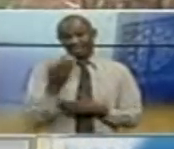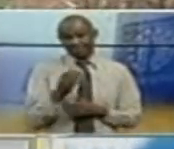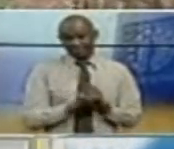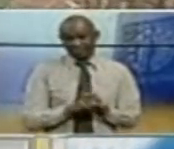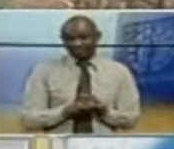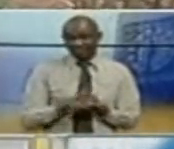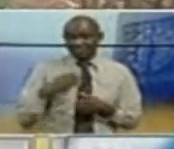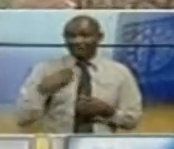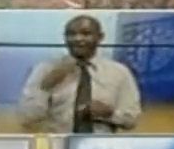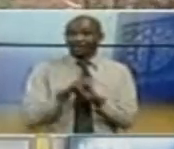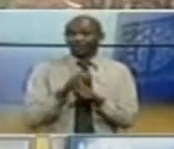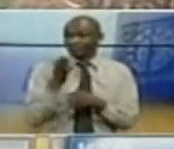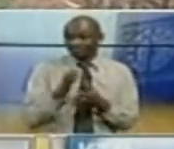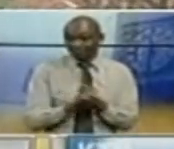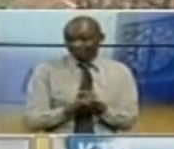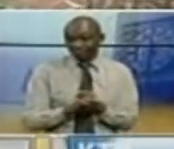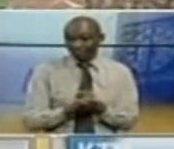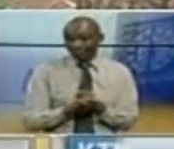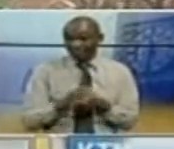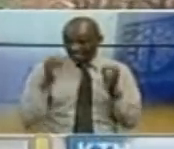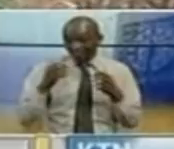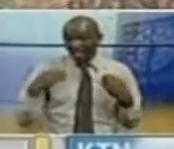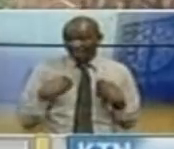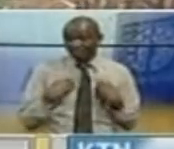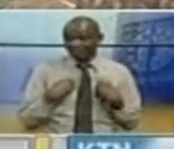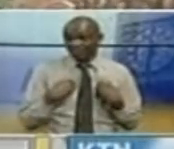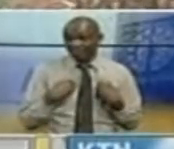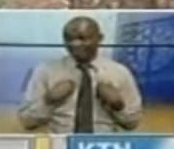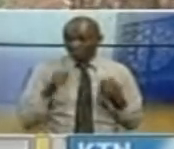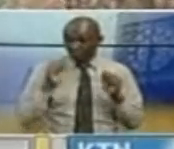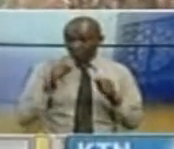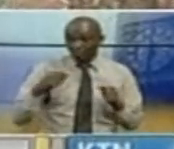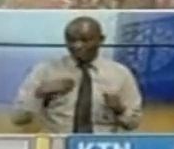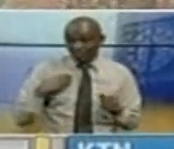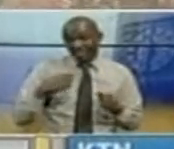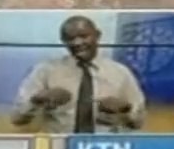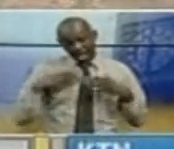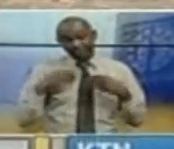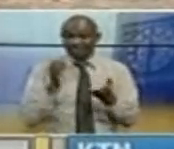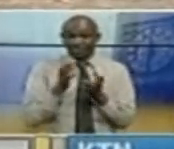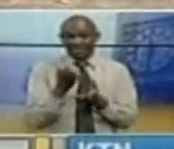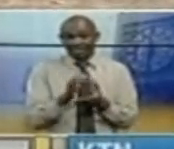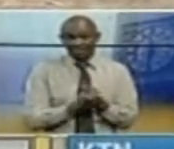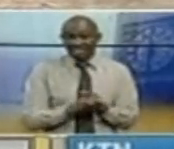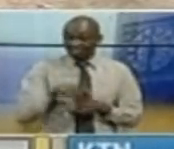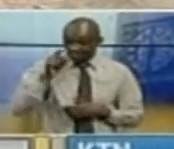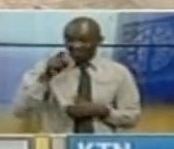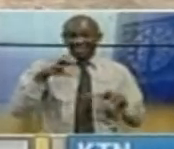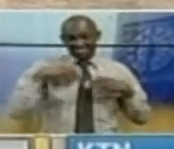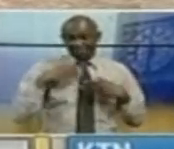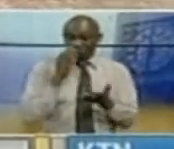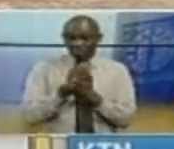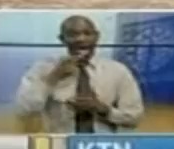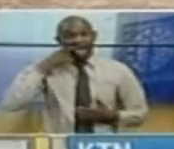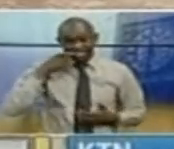have a lot of regrets because those, if I invest well, I would have been still having something. Chepkok admits he's addicted